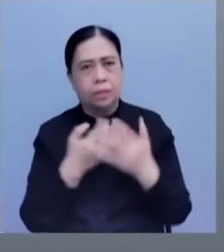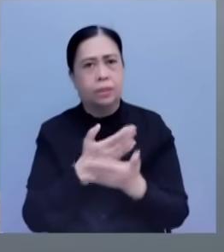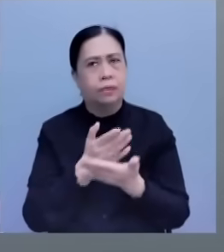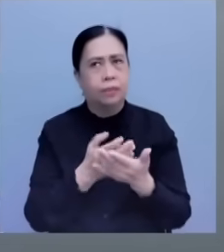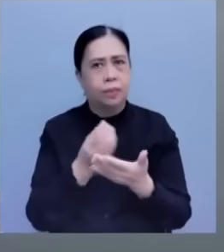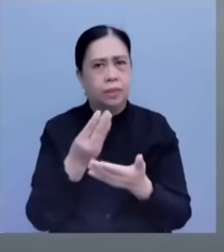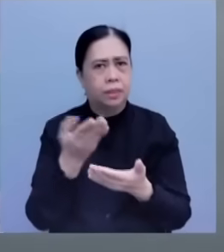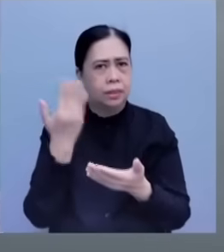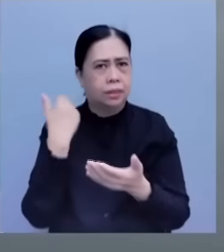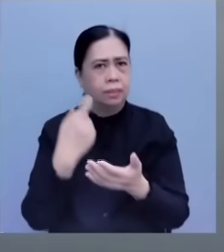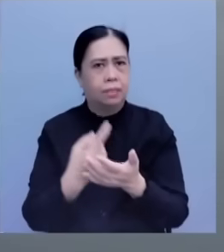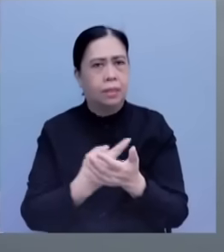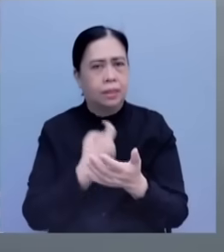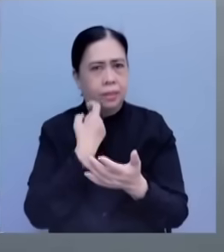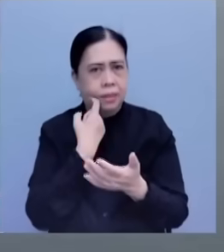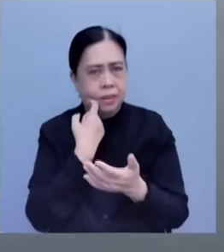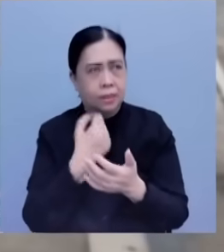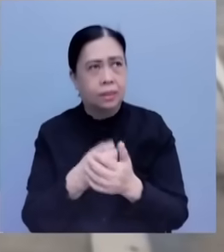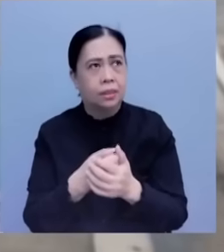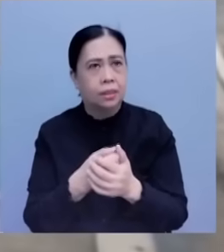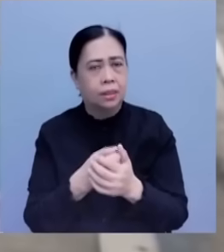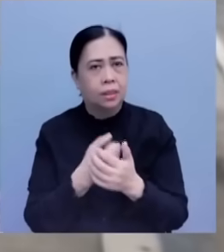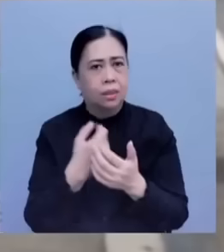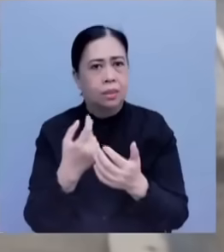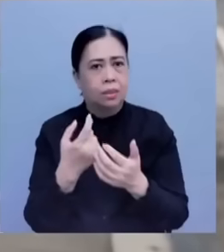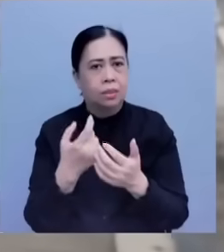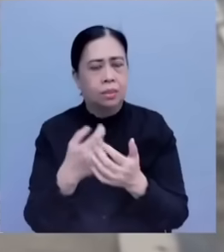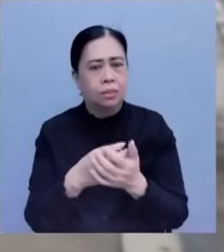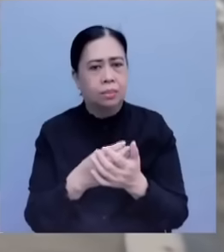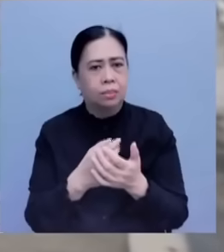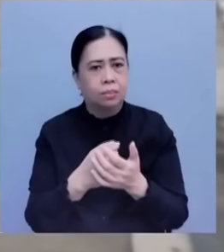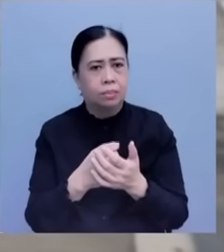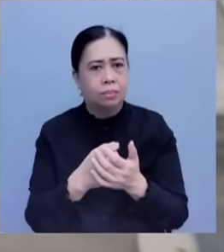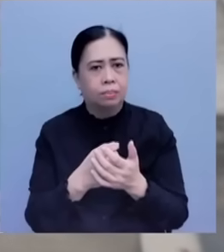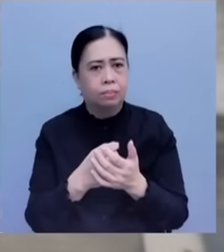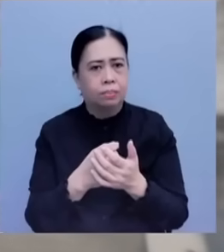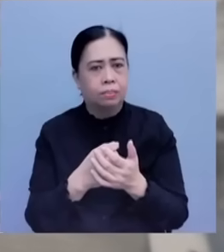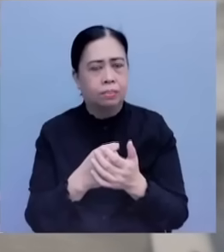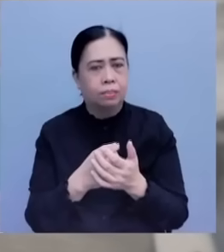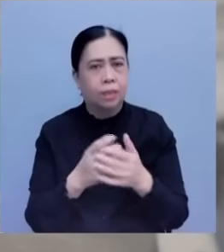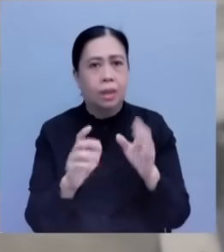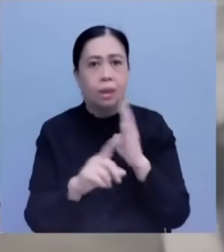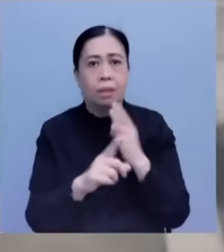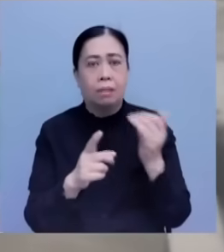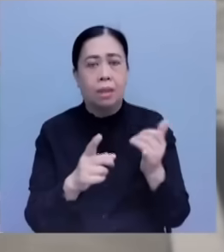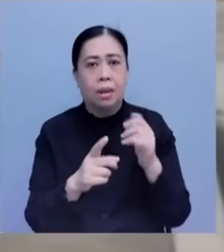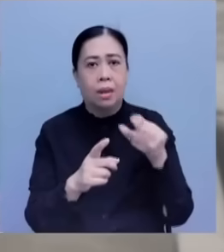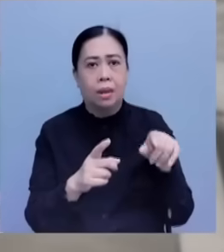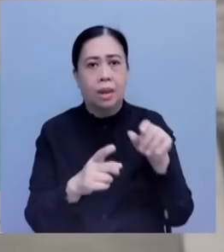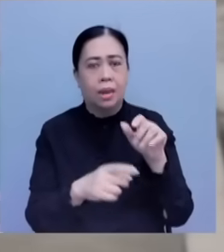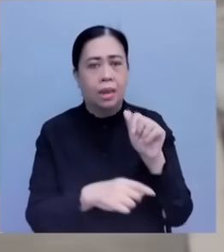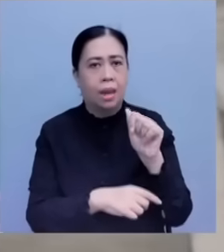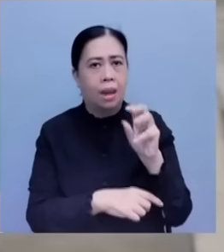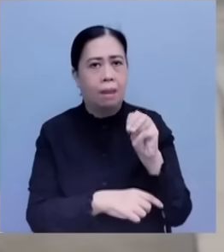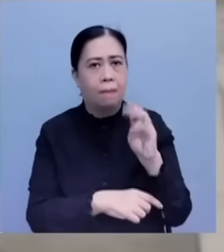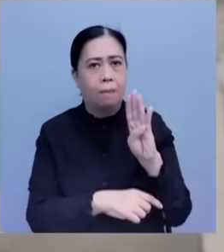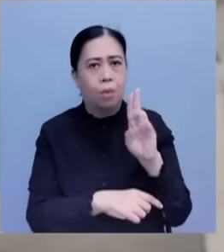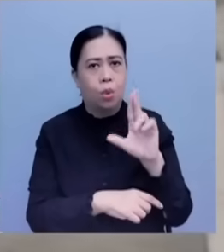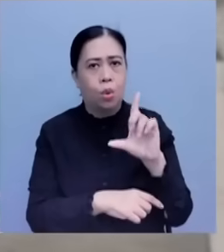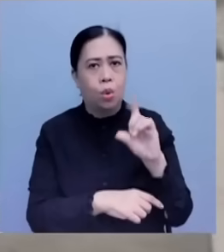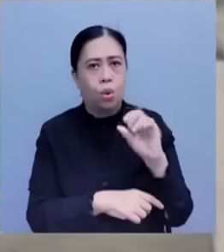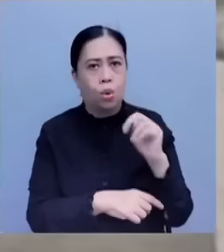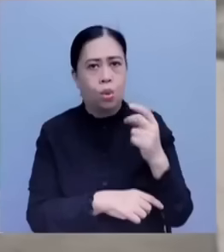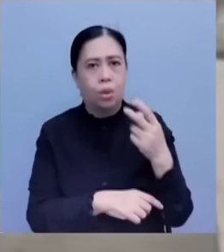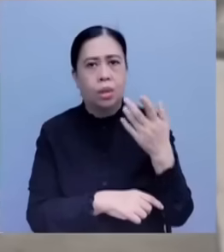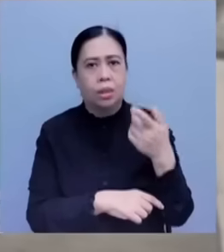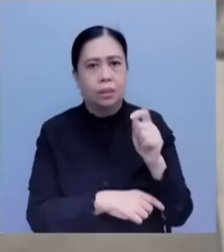back, Carmina, as you've said, we've stopped at Baywalk in Barangay Ambulong, Tanawan, and the usual view of the Taal